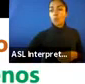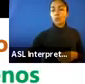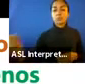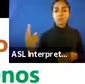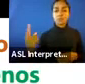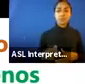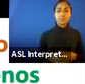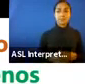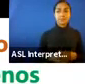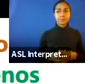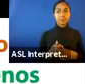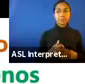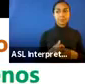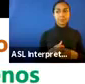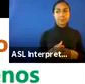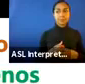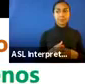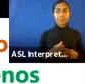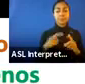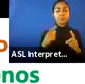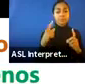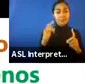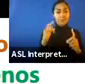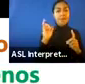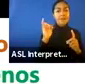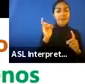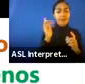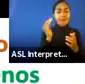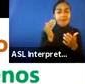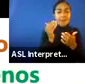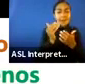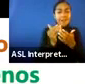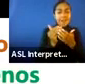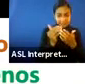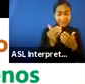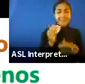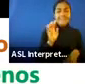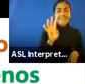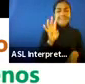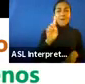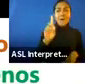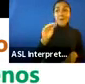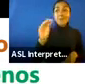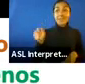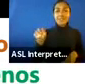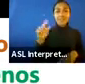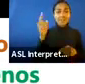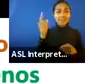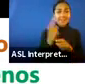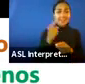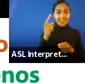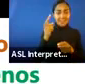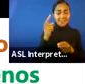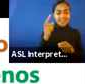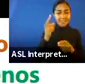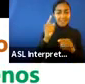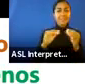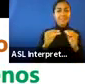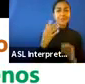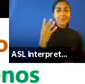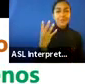Oh, almost this time, 41% of folks got it right. It was number